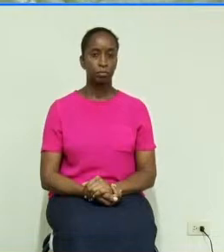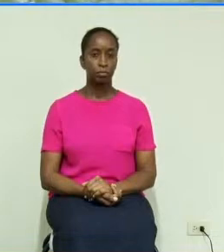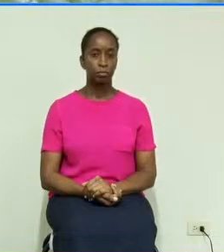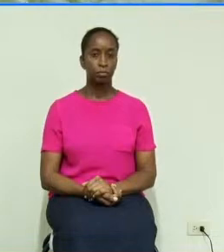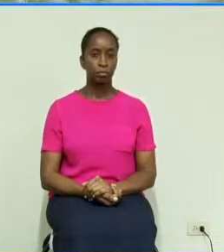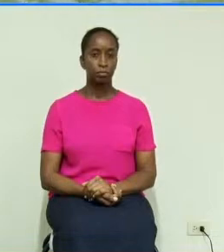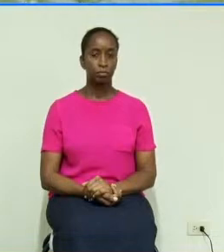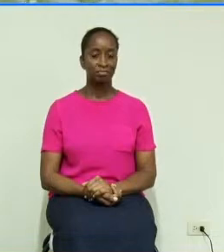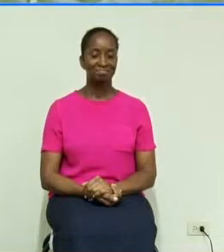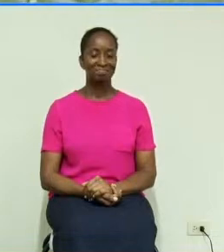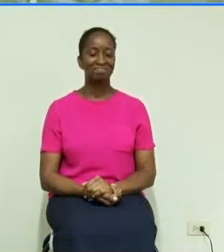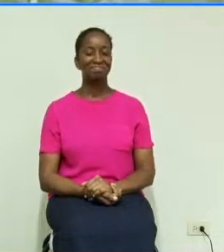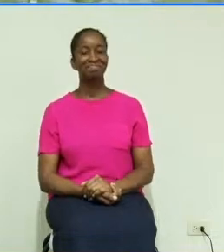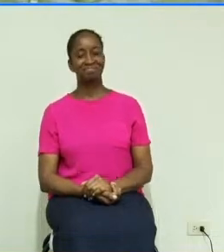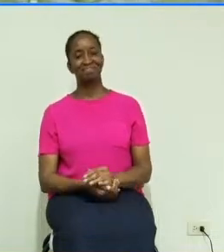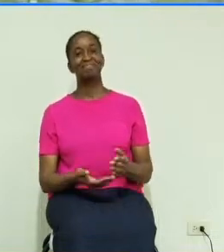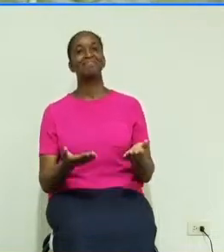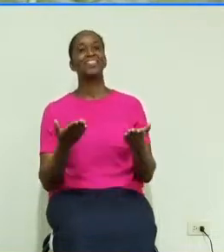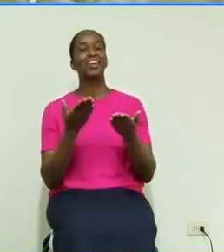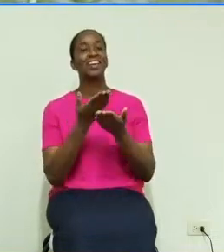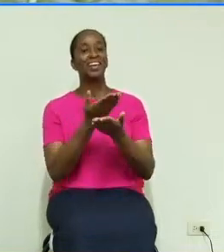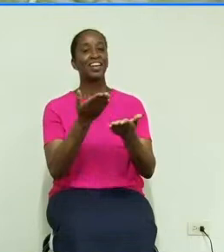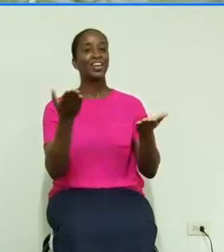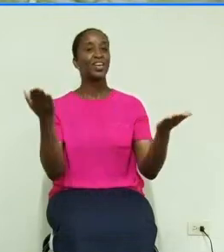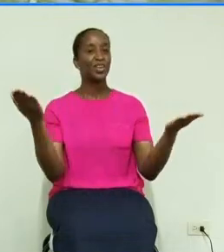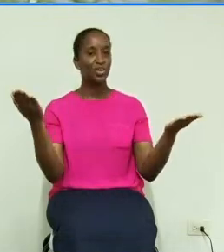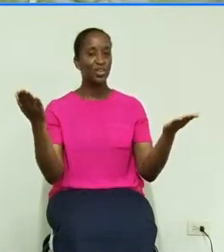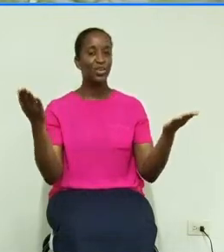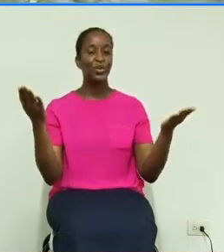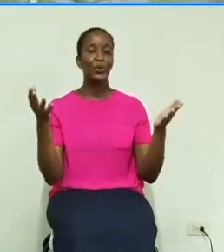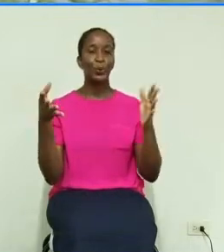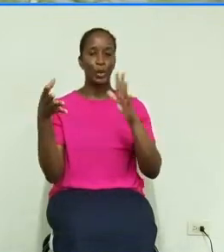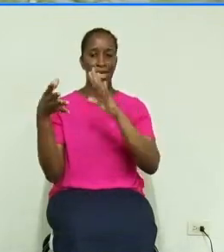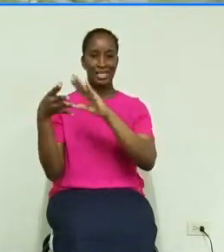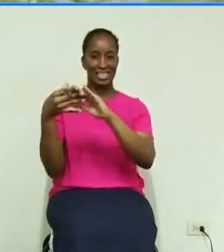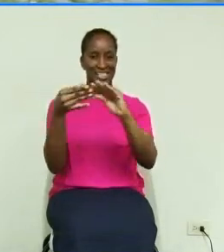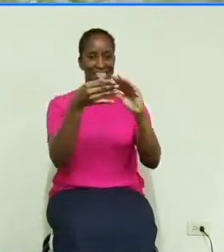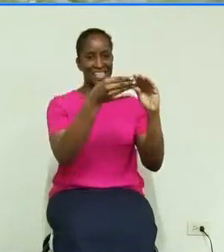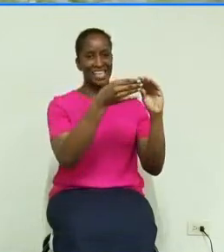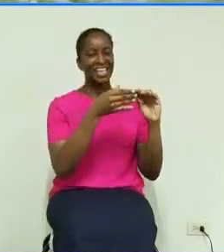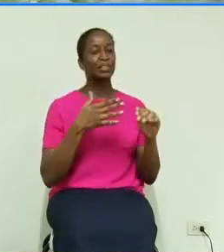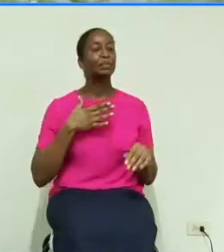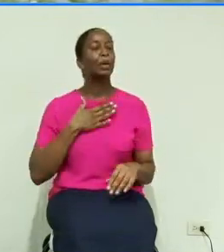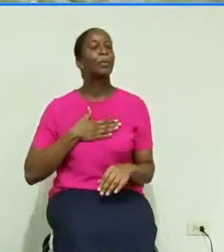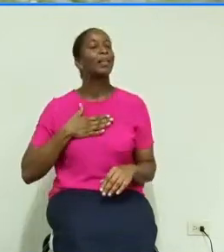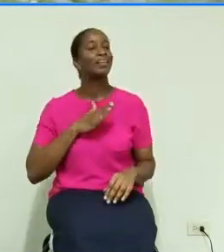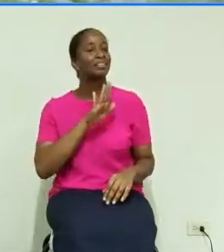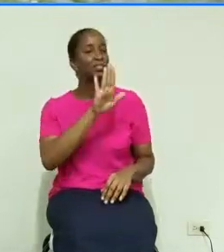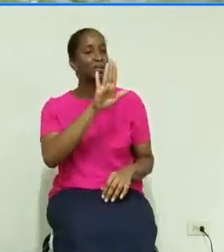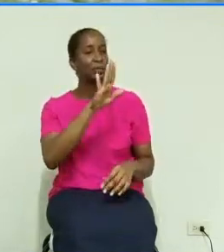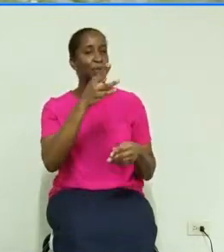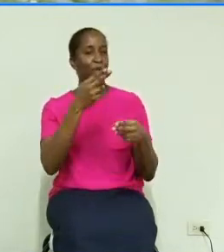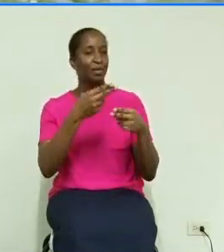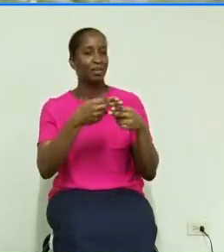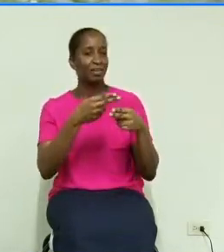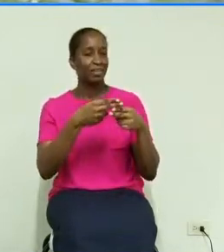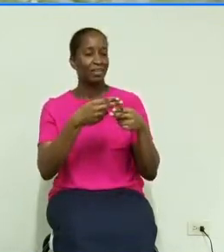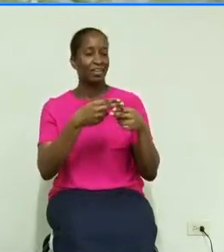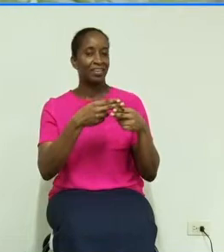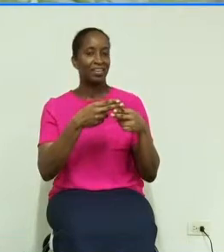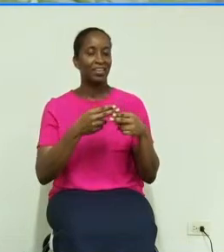not usually lost for words. But Find your name, or tell us your name before. Oh, my name, I'm sorry, my name is Saitome